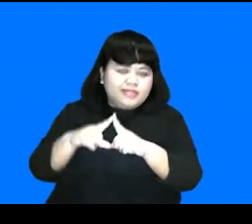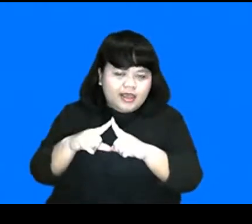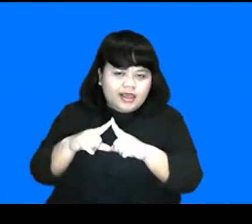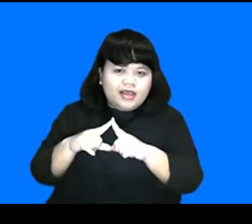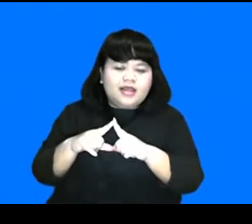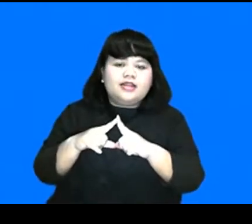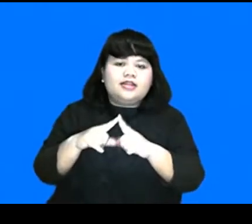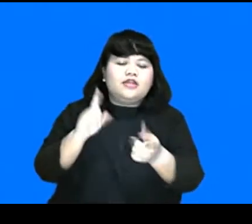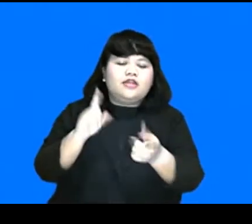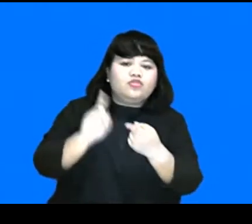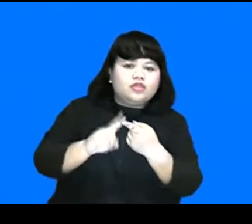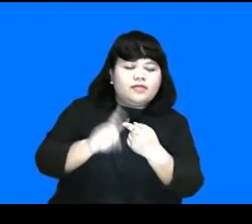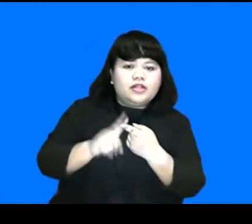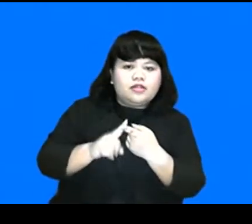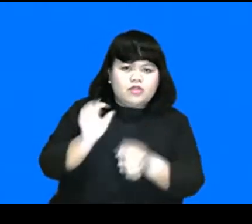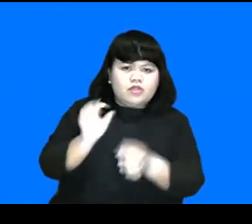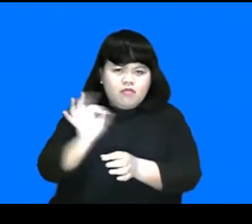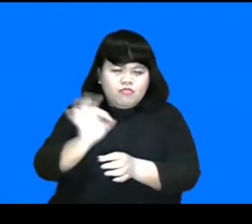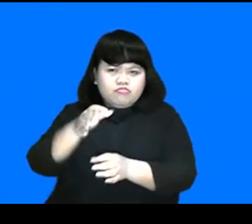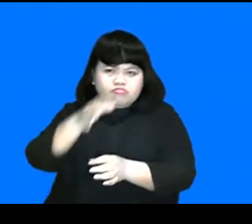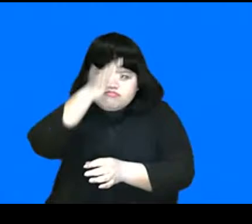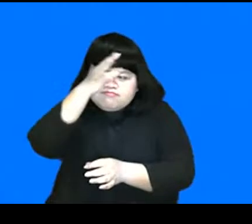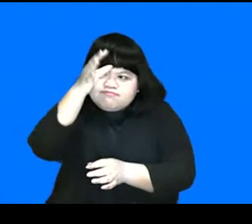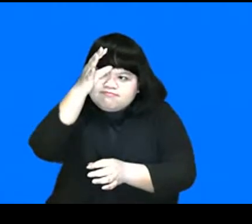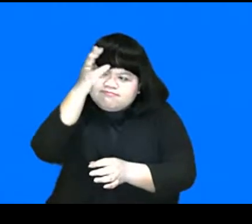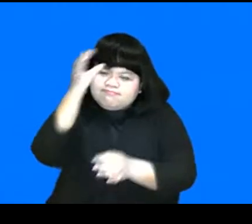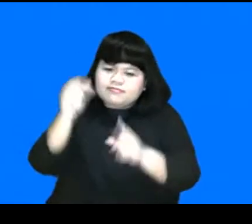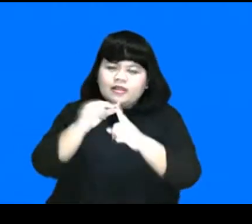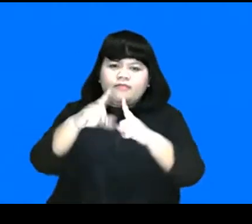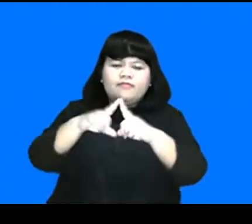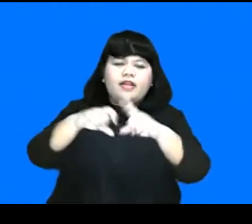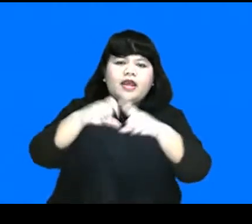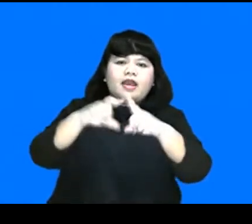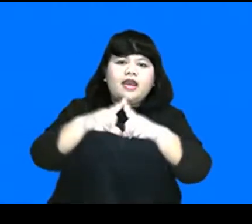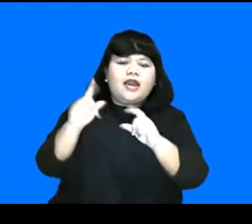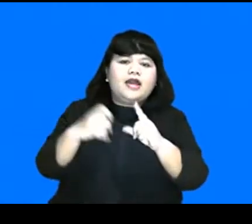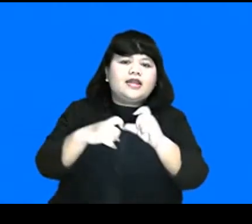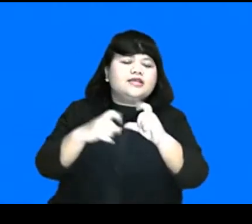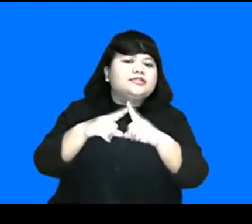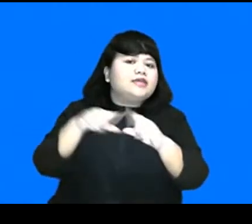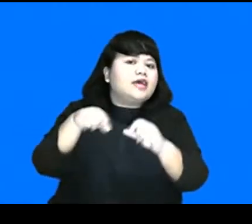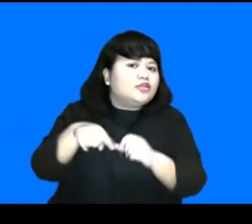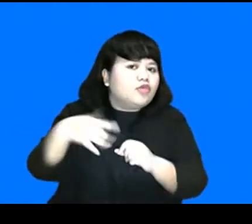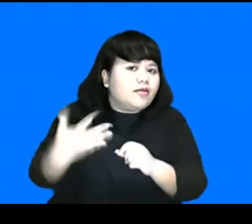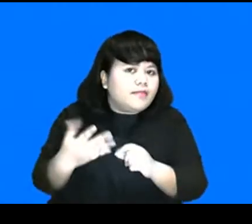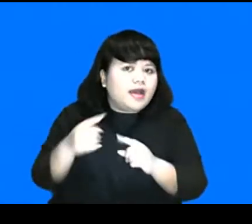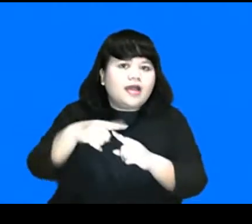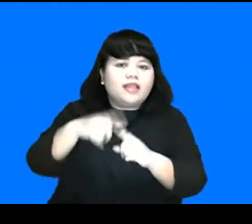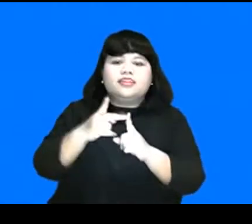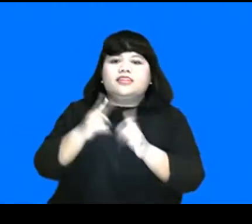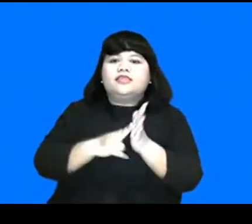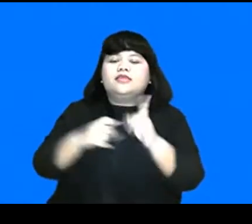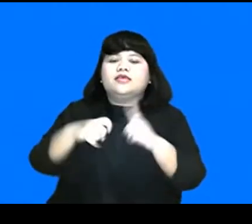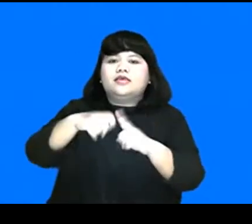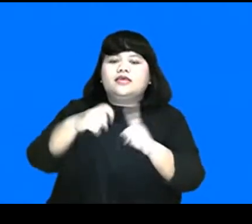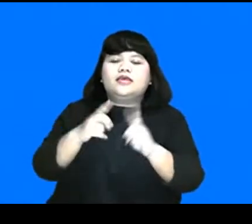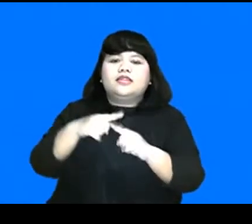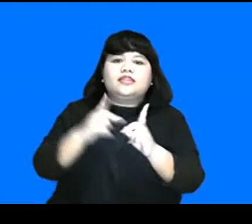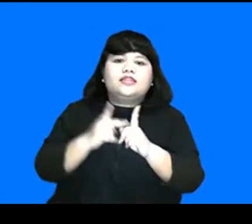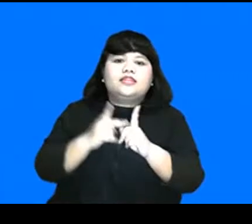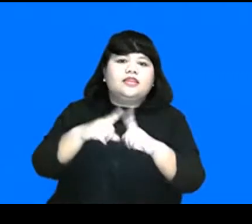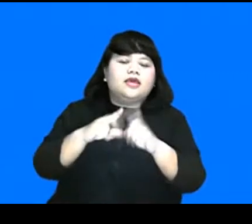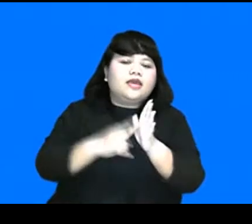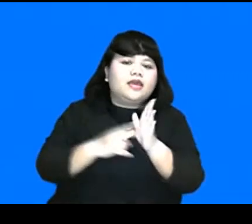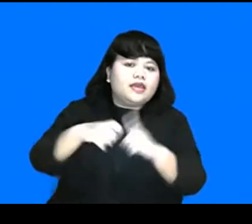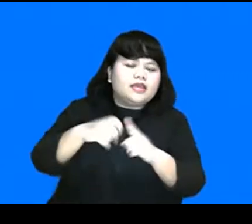about the PRAKARSA, PRAKARSA is a think tank based organization. We are in Jakarta. We are working with a lot of networks,